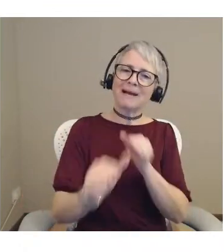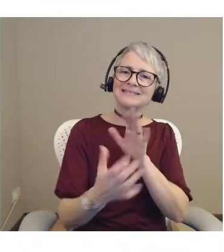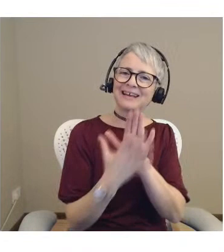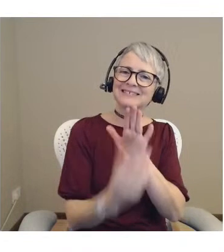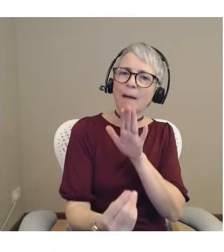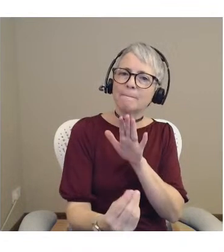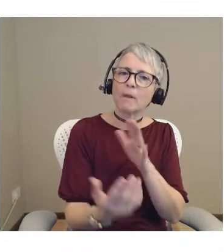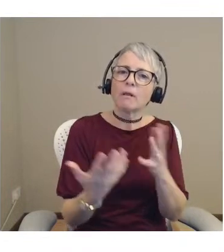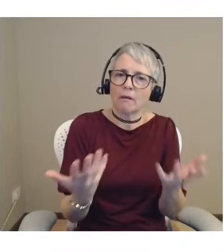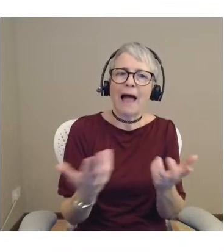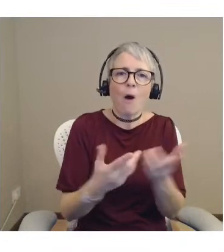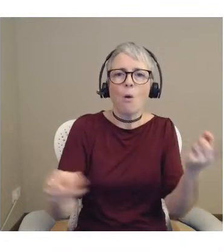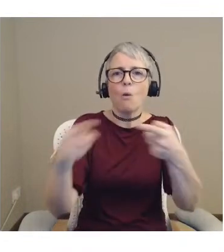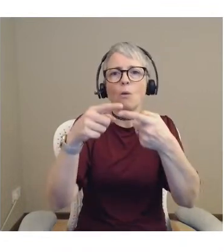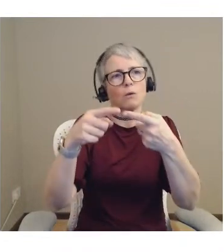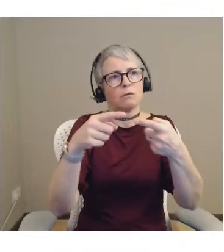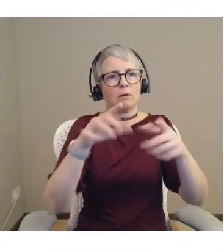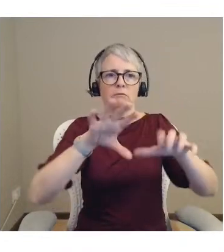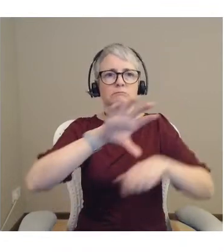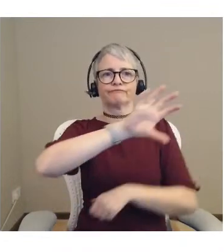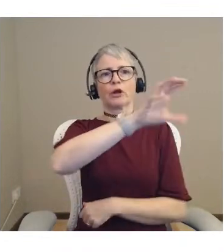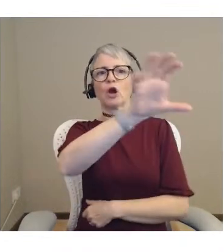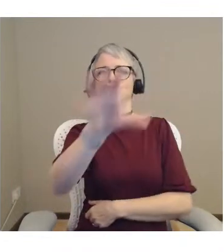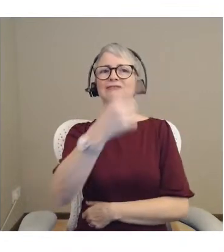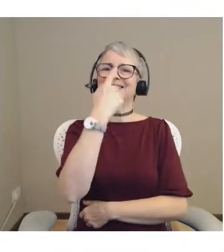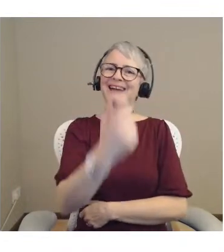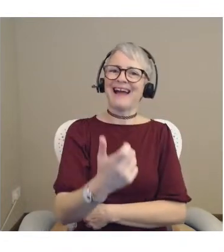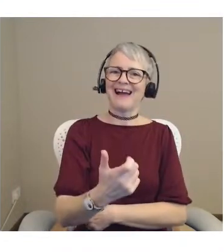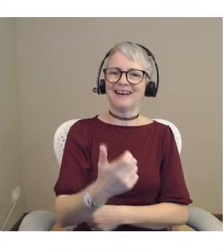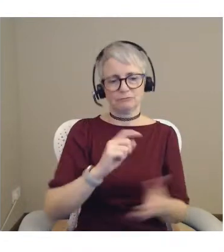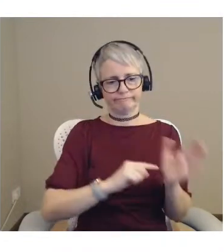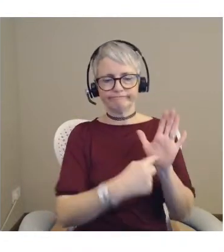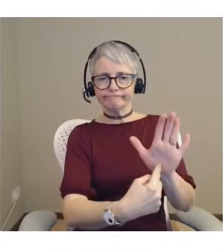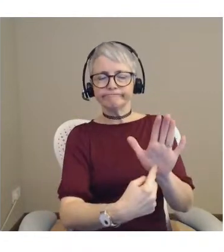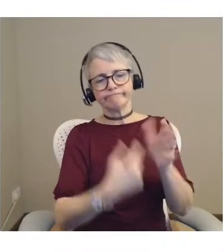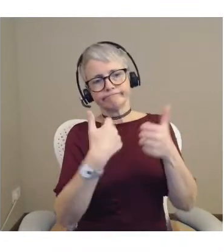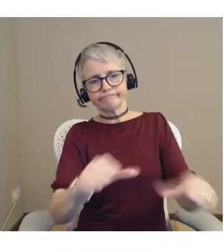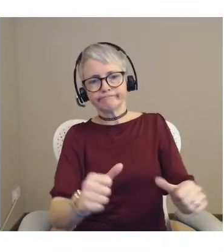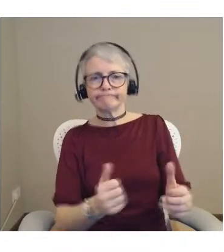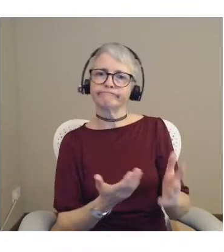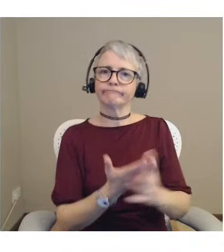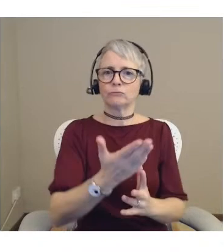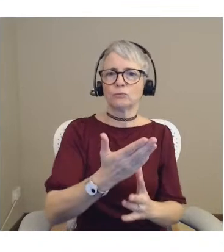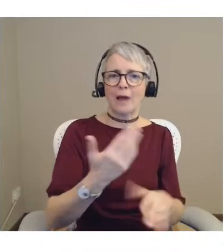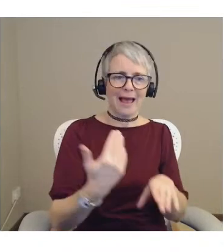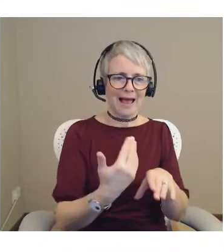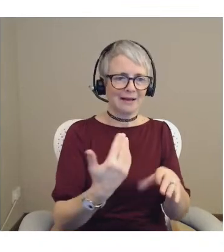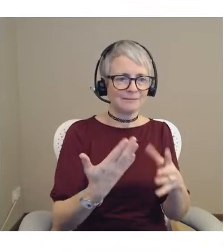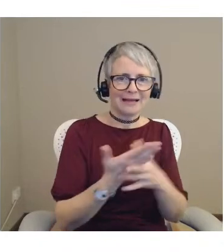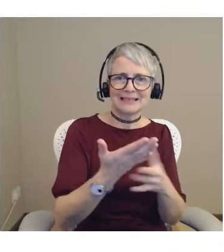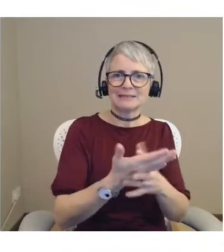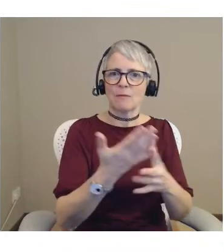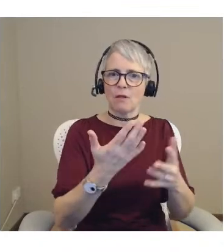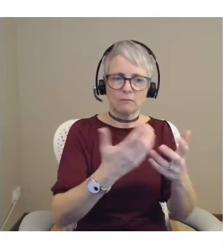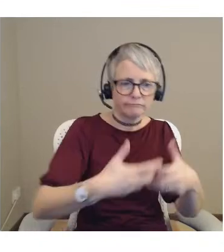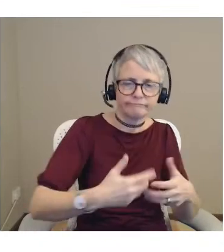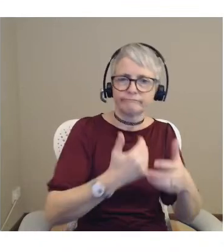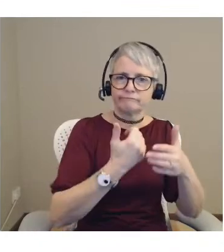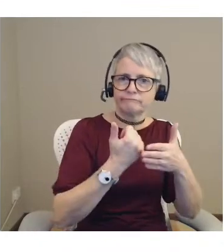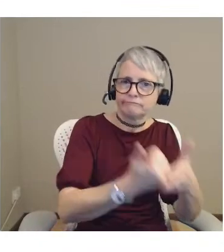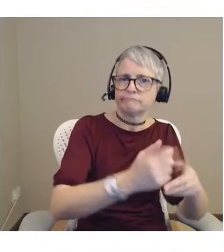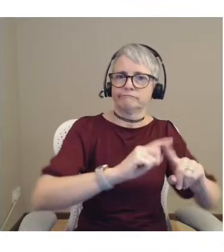apply accessibility in public procurement. This was already in the legislation for many years, but we haven't seen